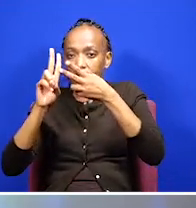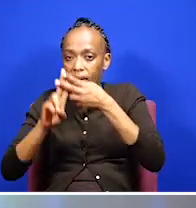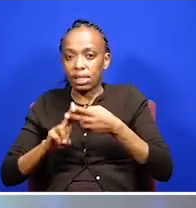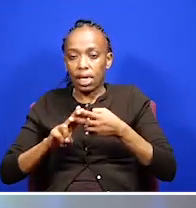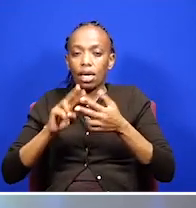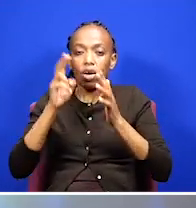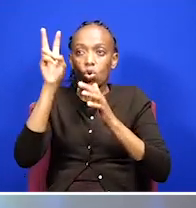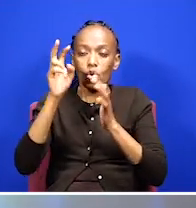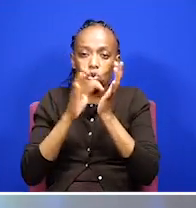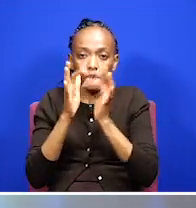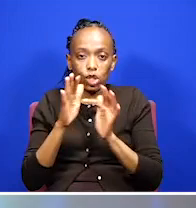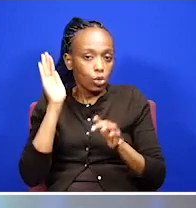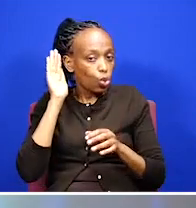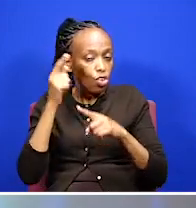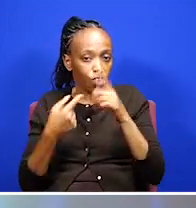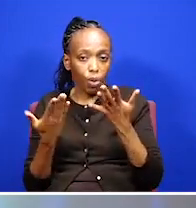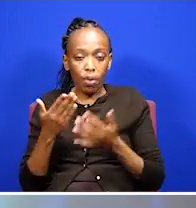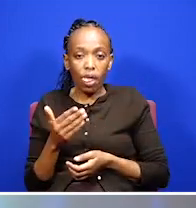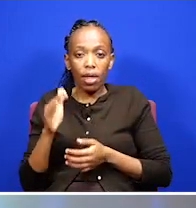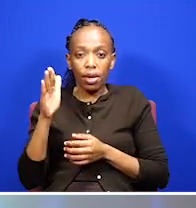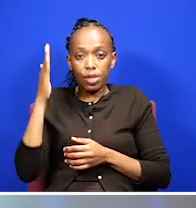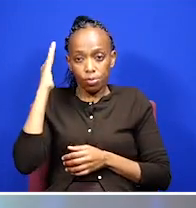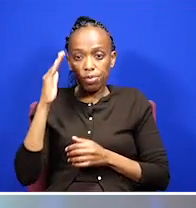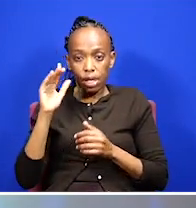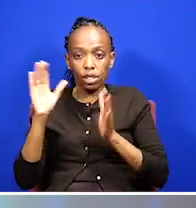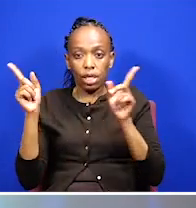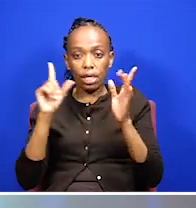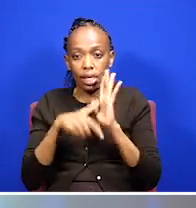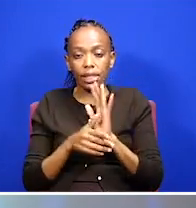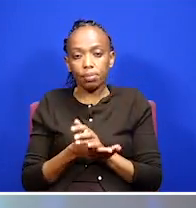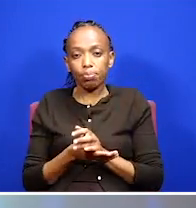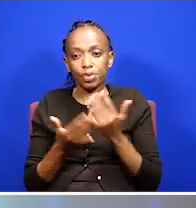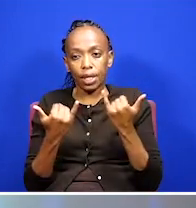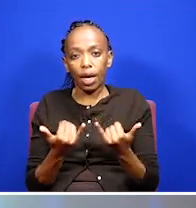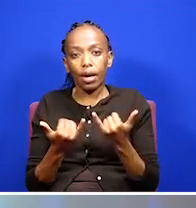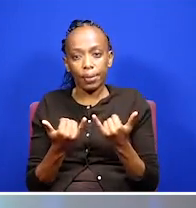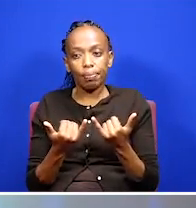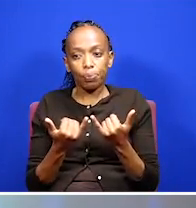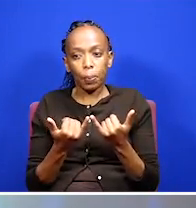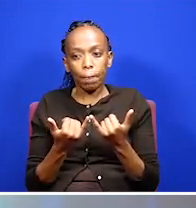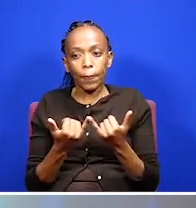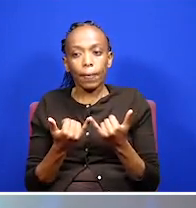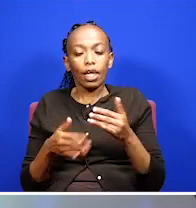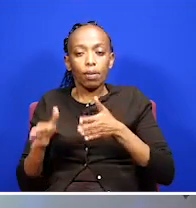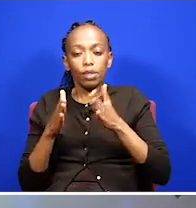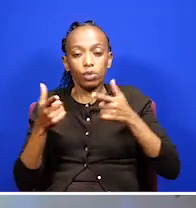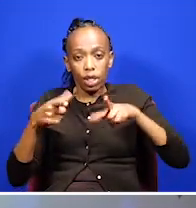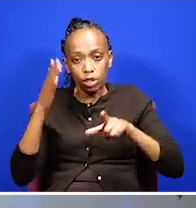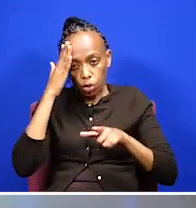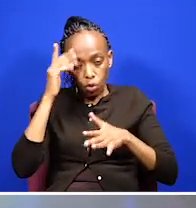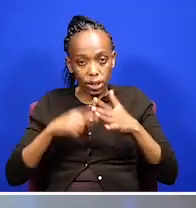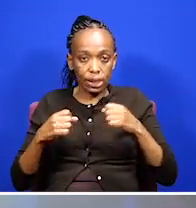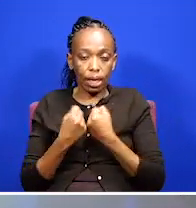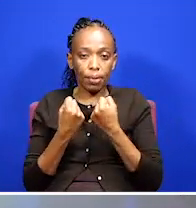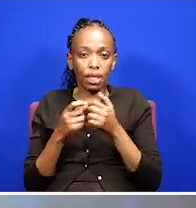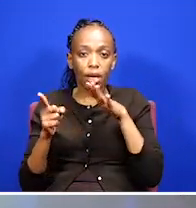Look to Jesus. We'll be hearing from Mrs. Adoyo shortly. And now it's going to be our privilege to let you know what's going